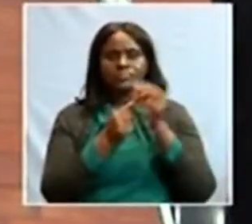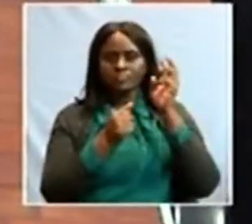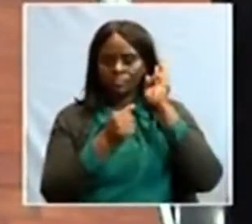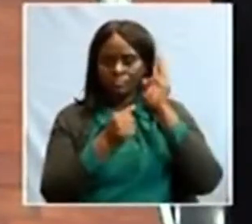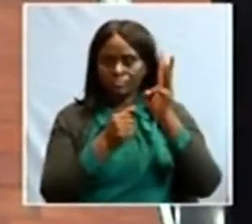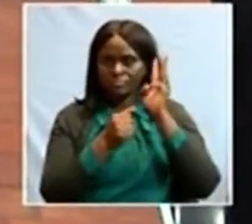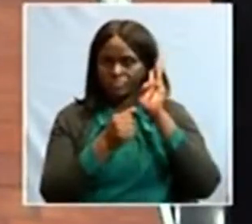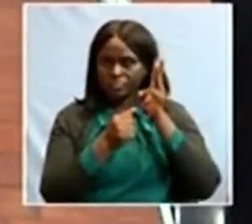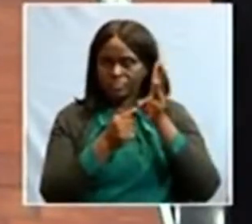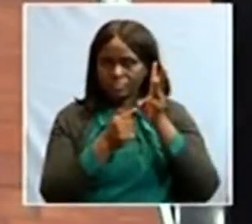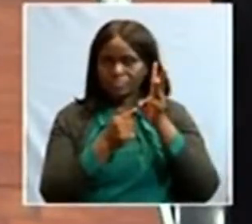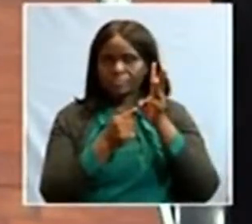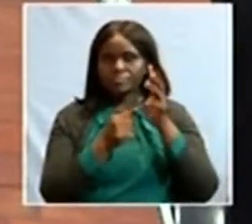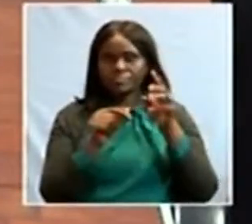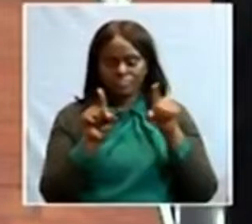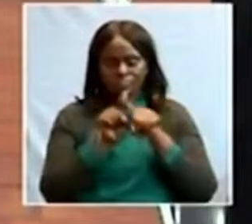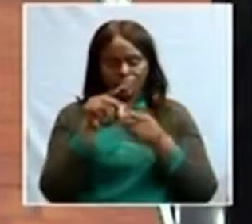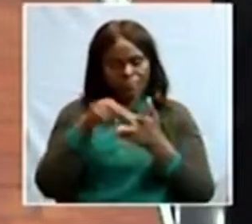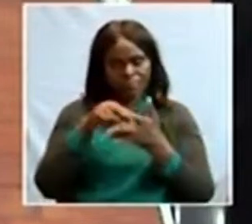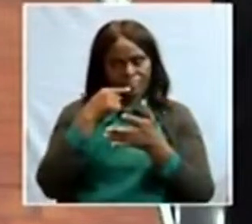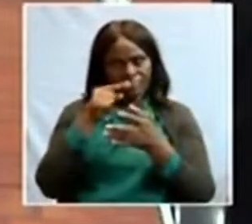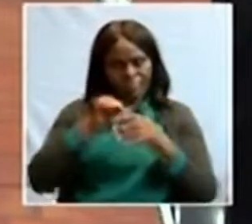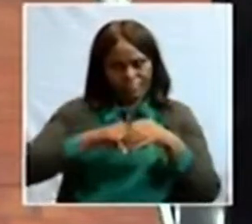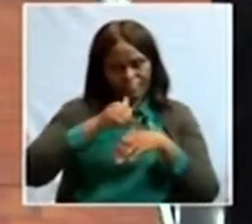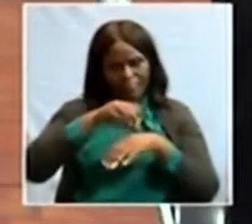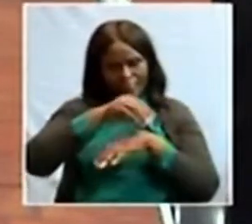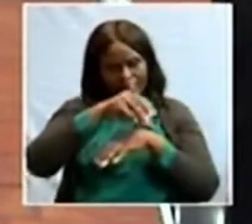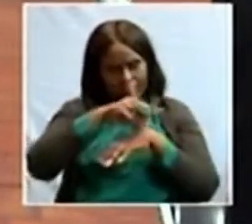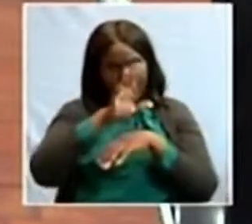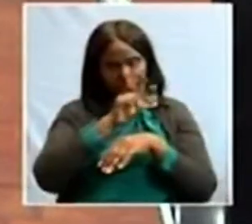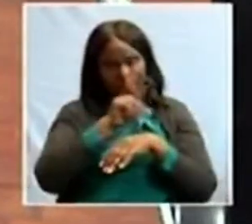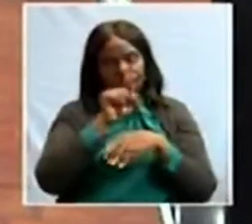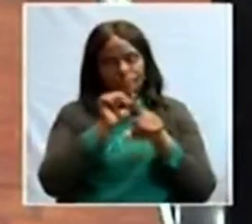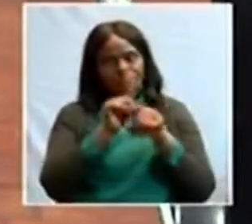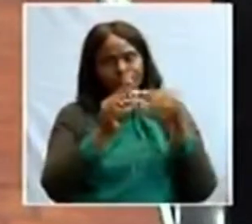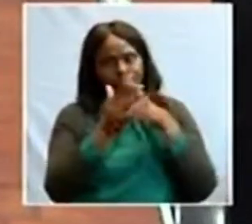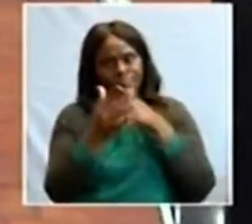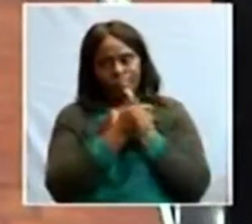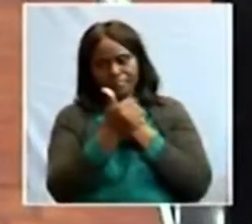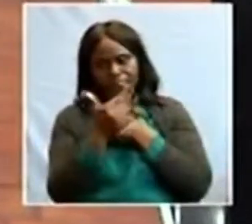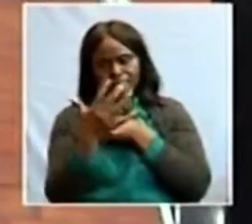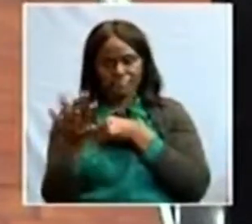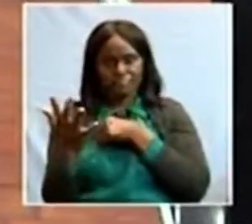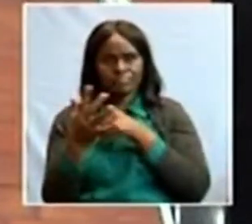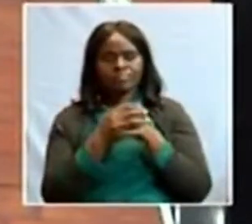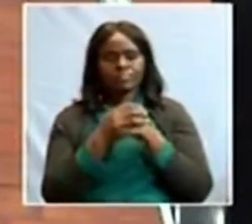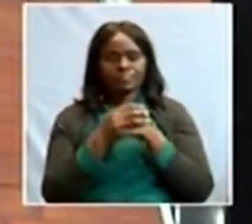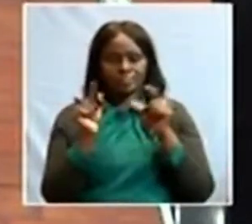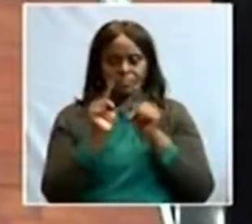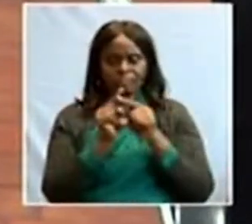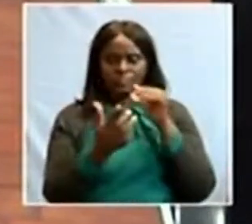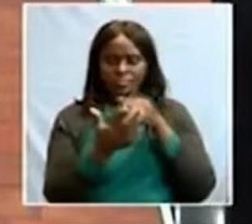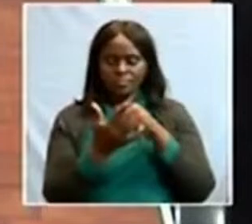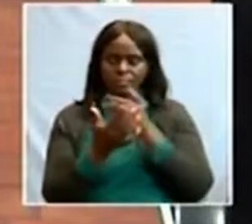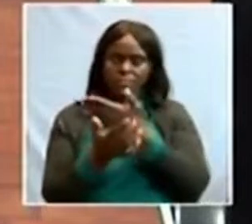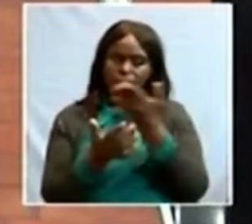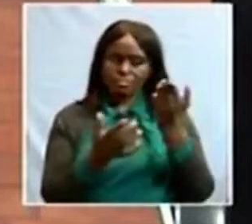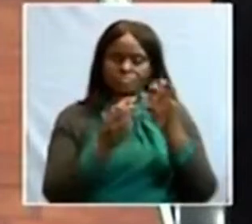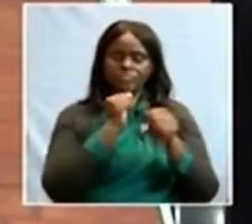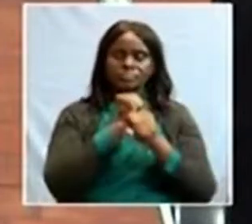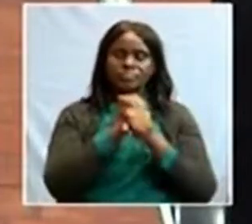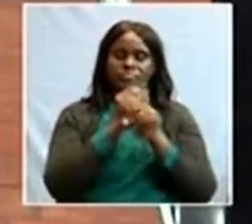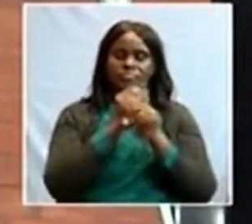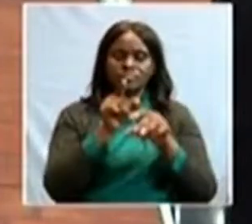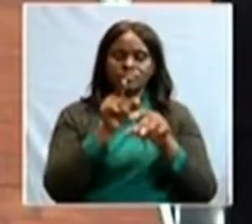would stand and say we are advised against anything. And these workers, are